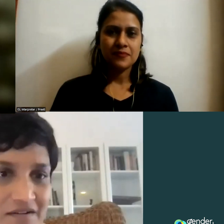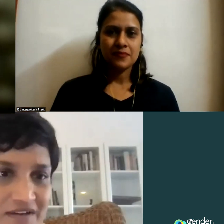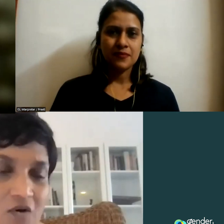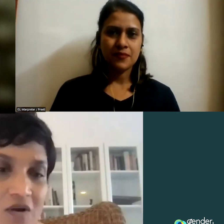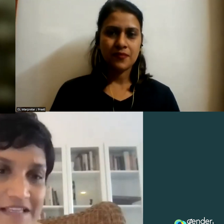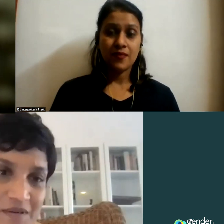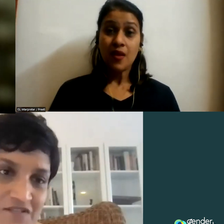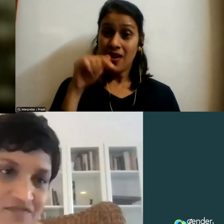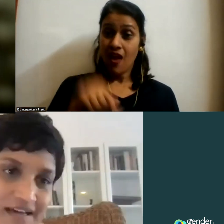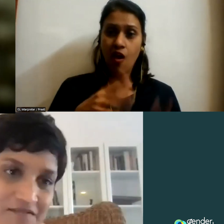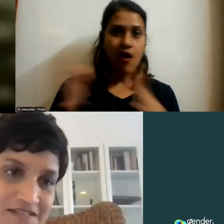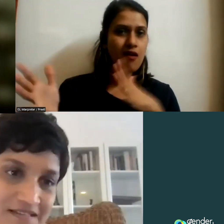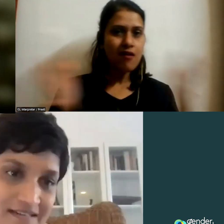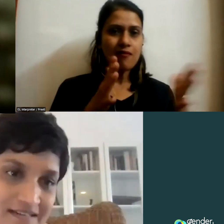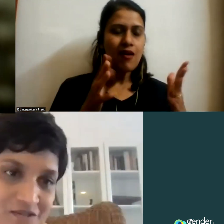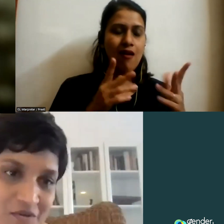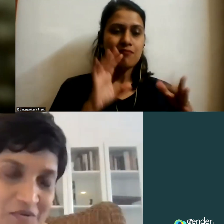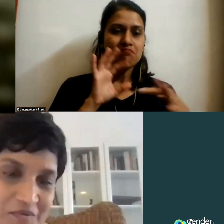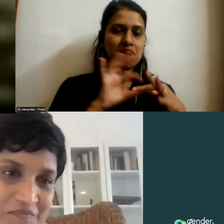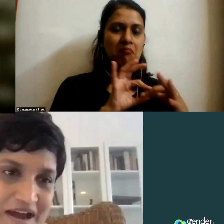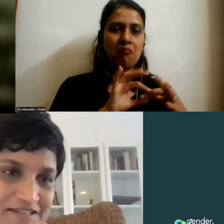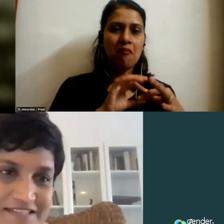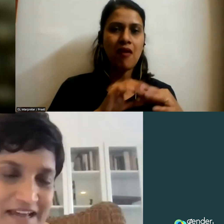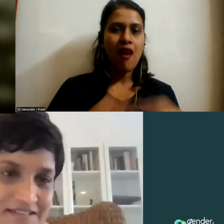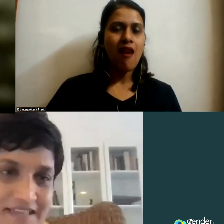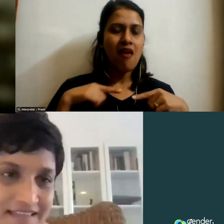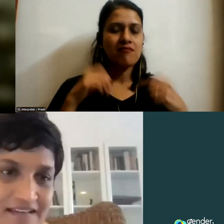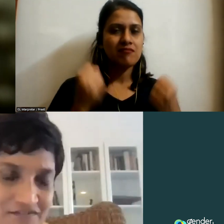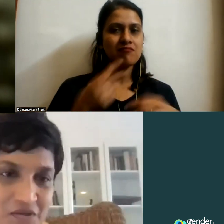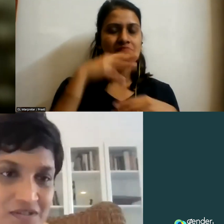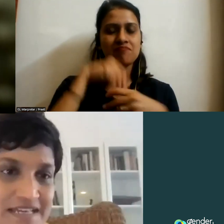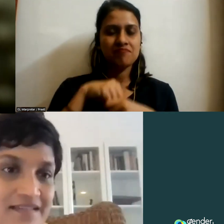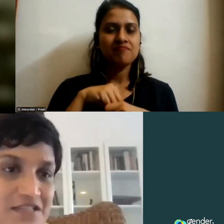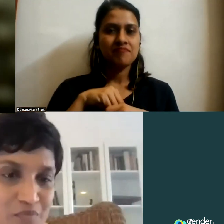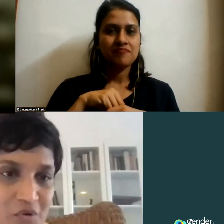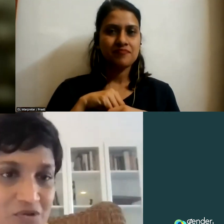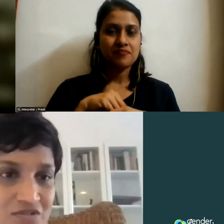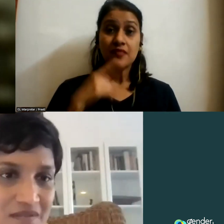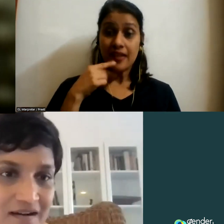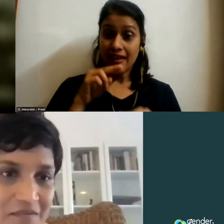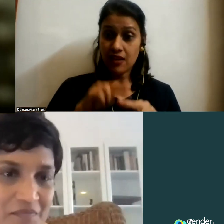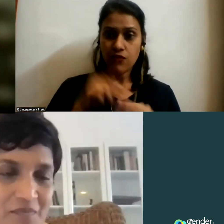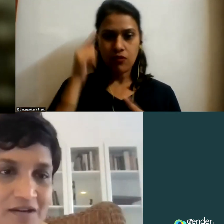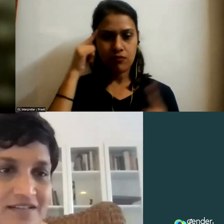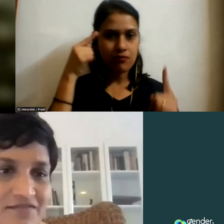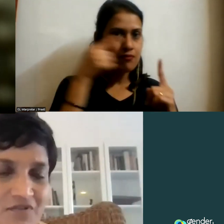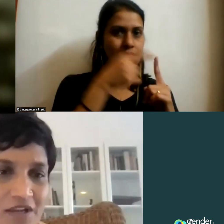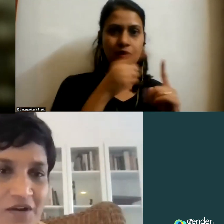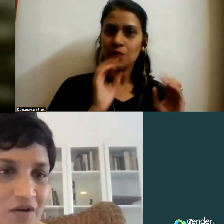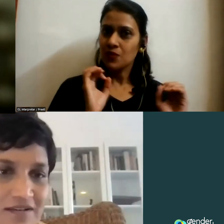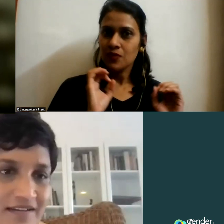intrinsic part of all aspects of our lives. So I just think that if we don't take this approach, the